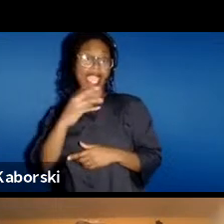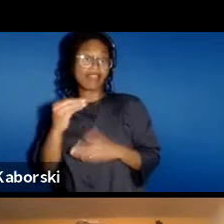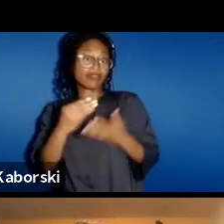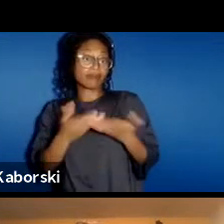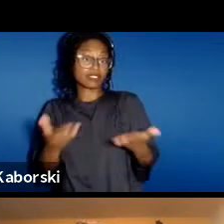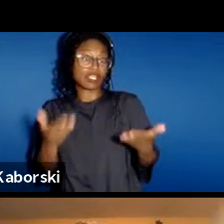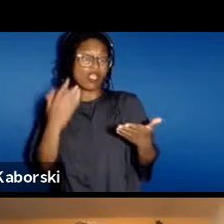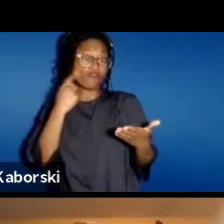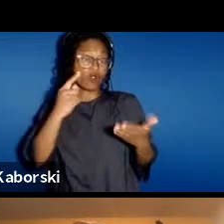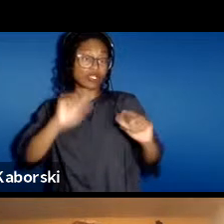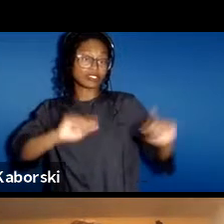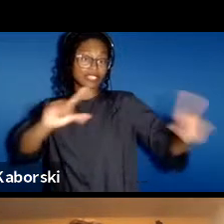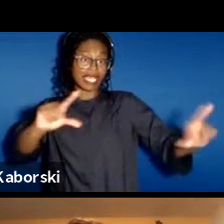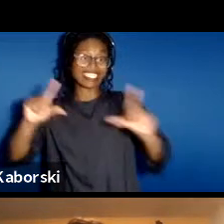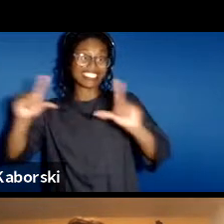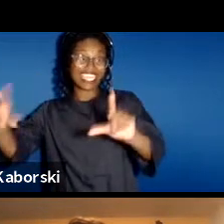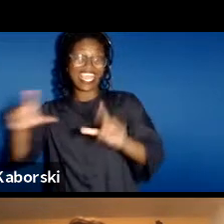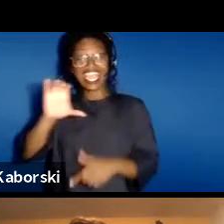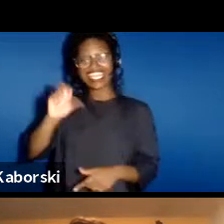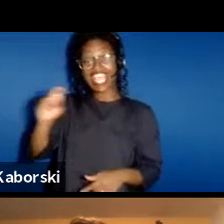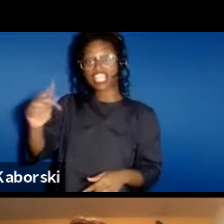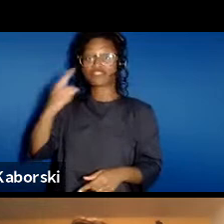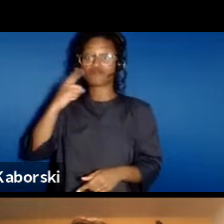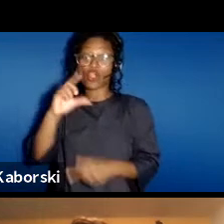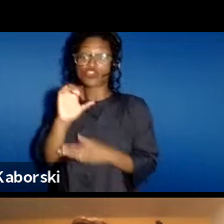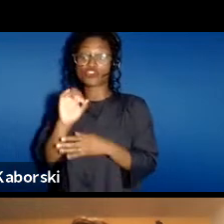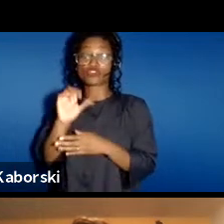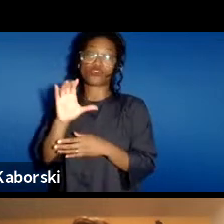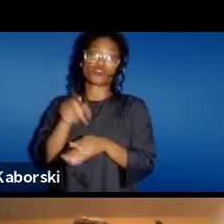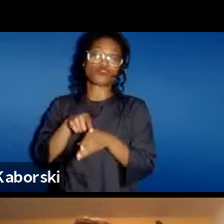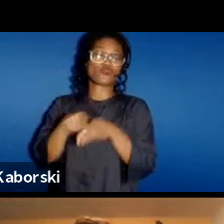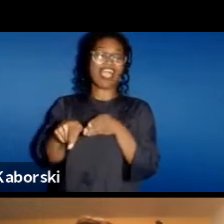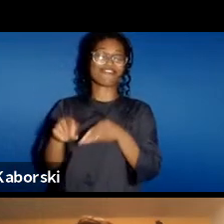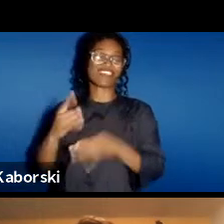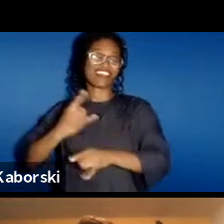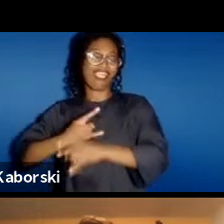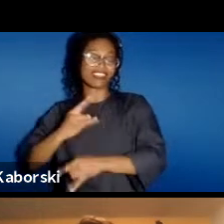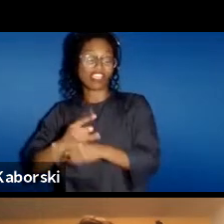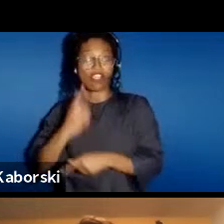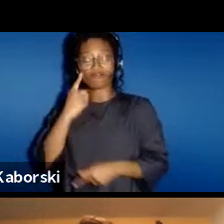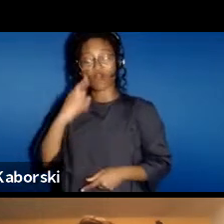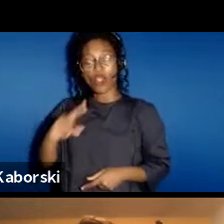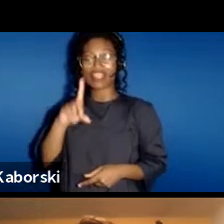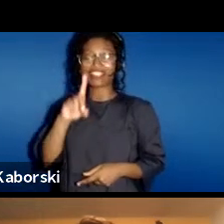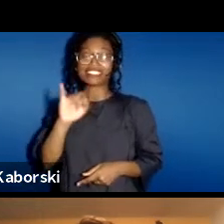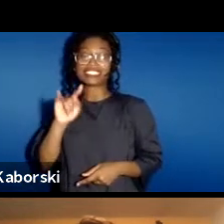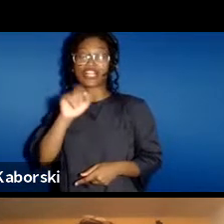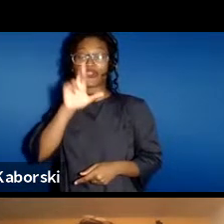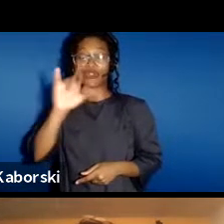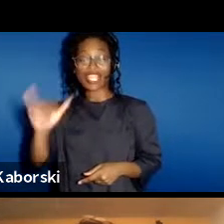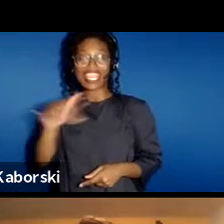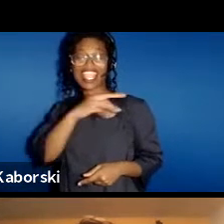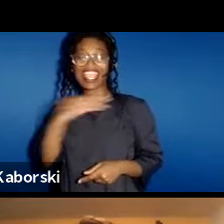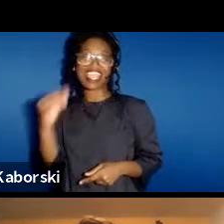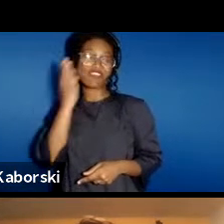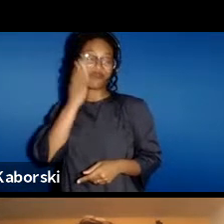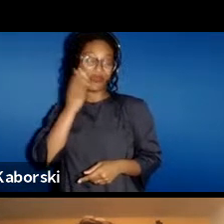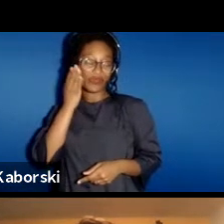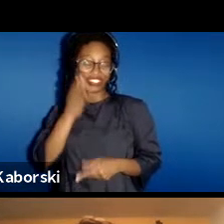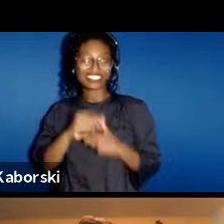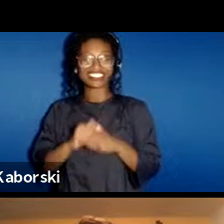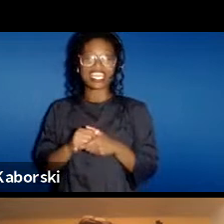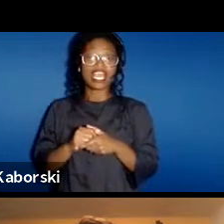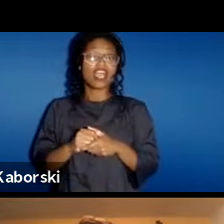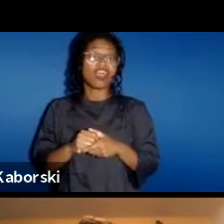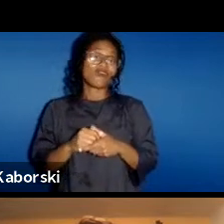as cans and craft cocktails. And really, it's for distilleries and breweries. So we're really excited to be a part of this.